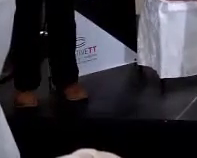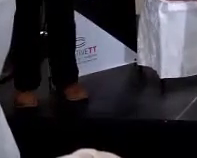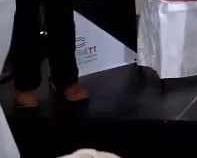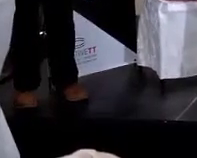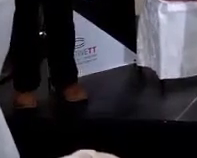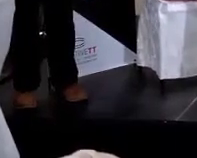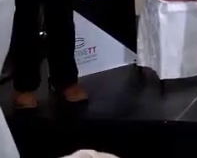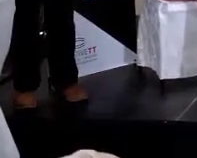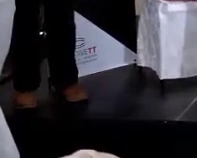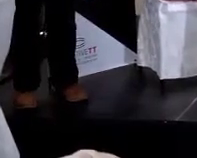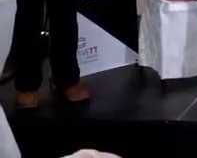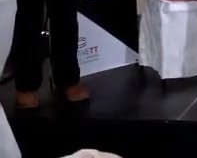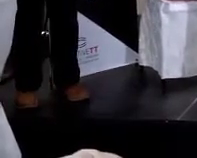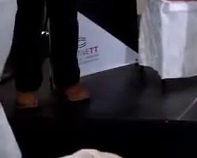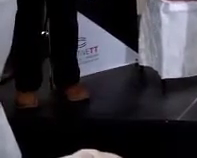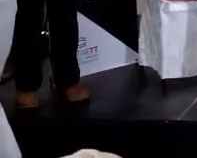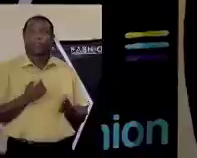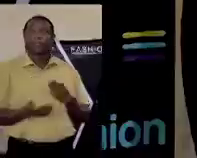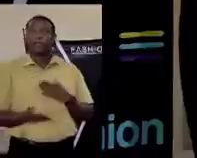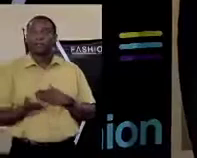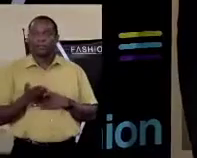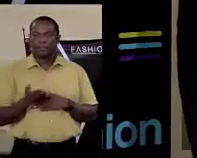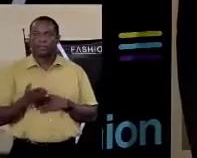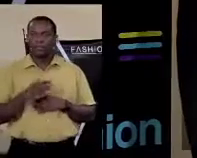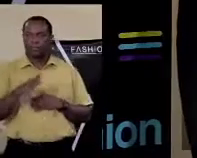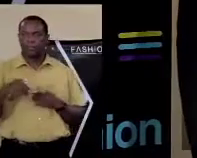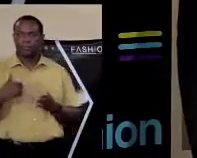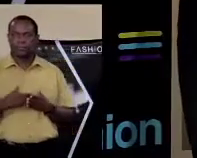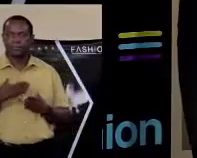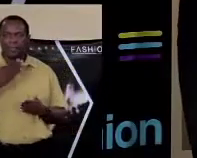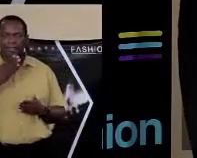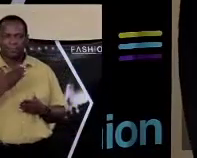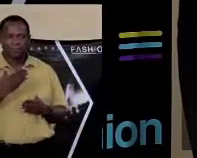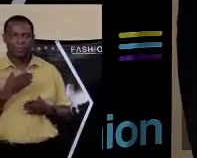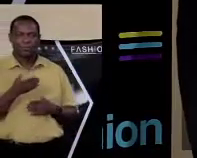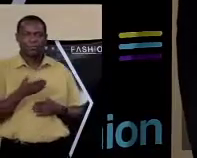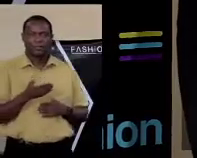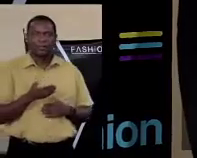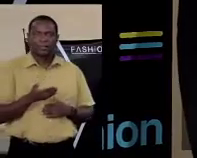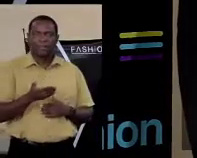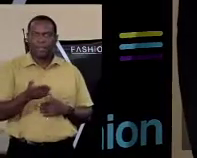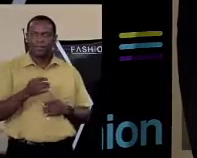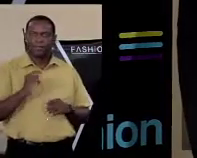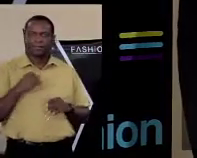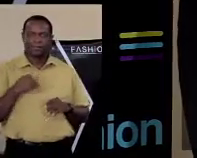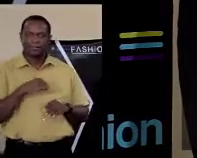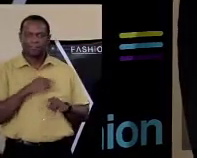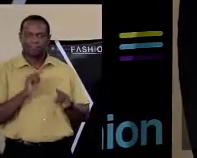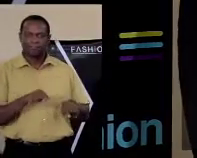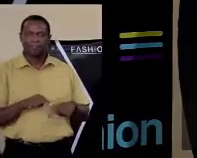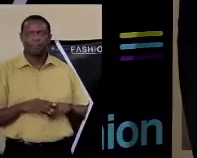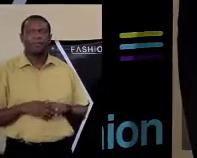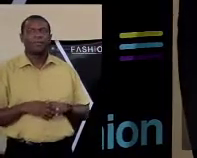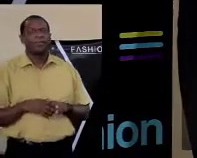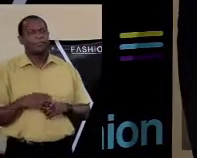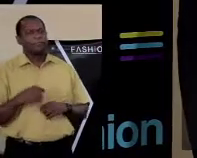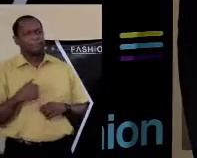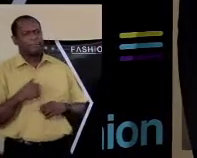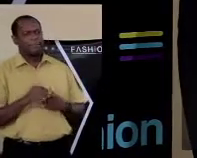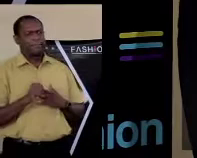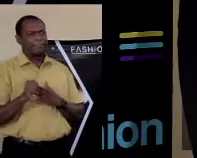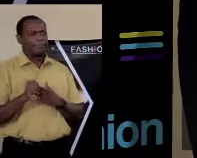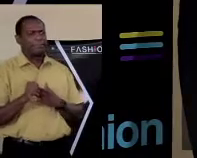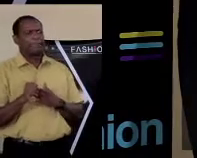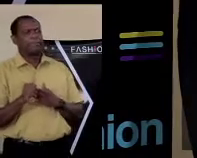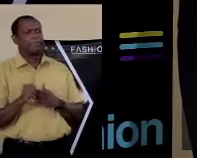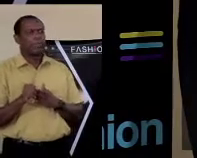Michael? So good morning, everyone, and thanks for having us. To be a moderator for this